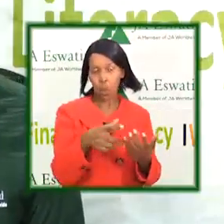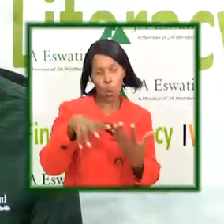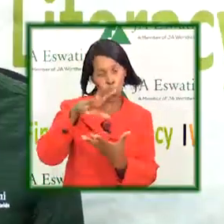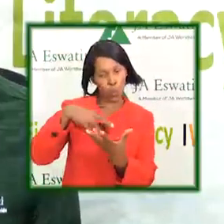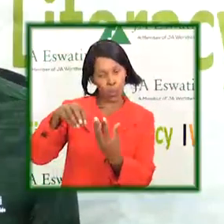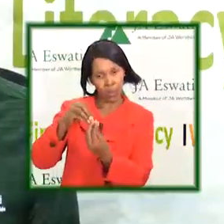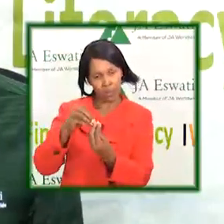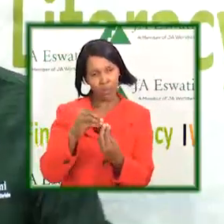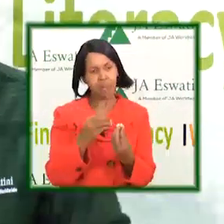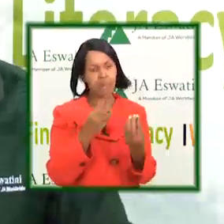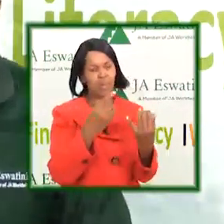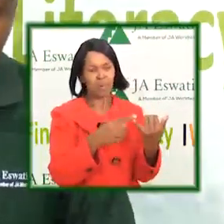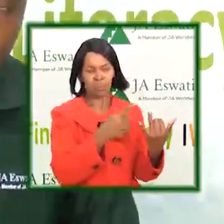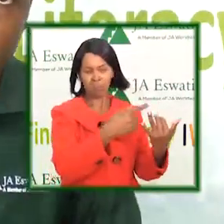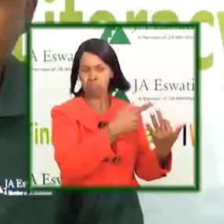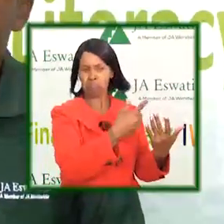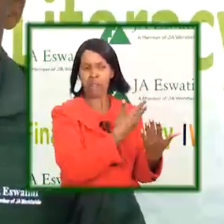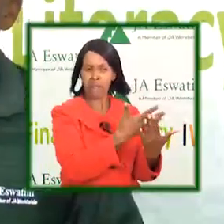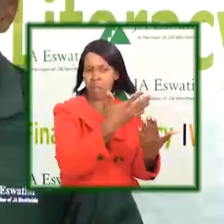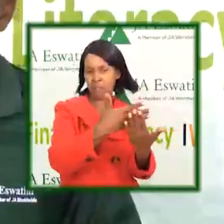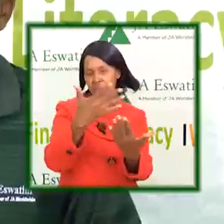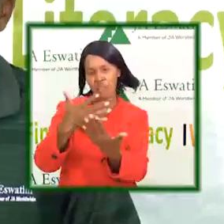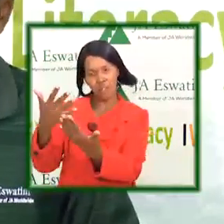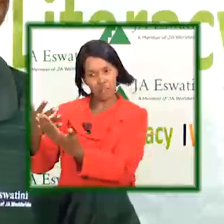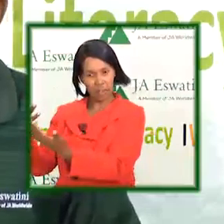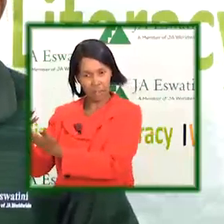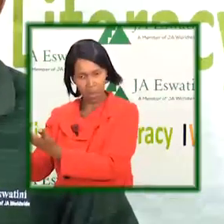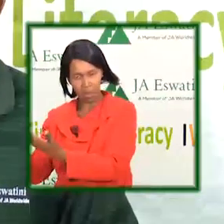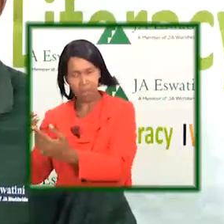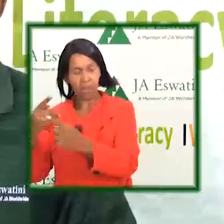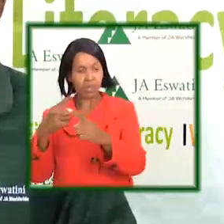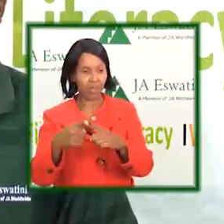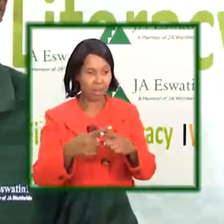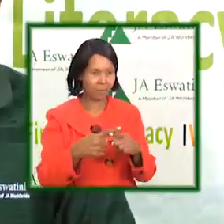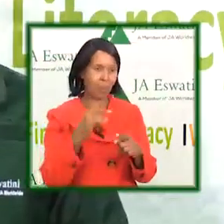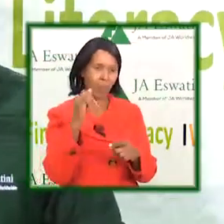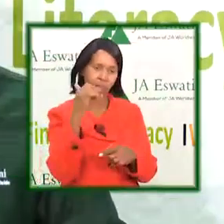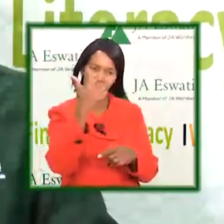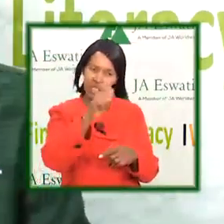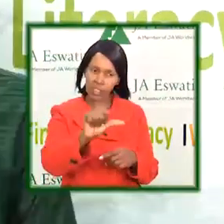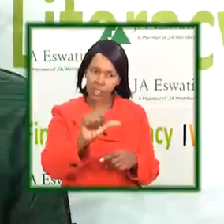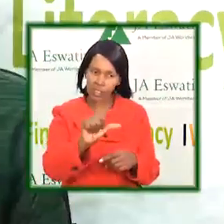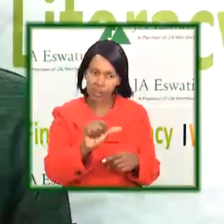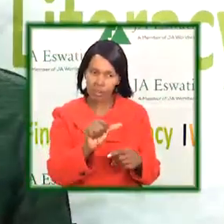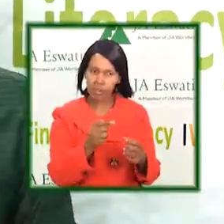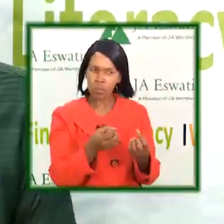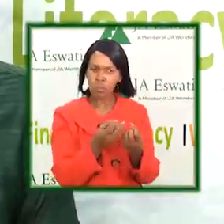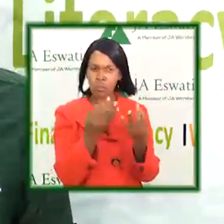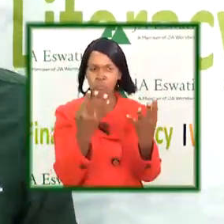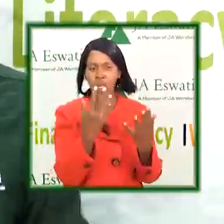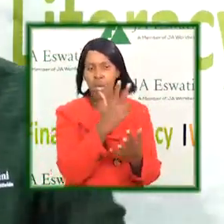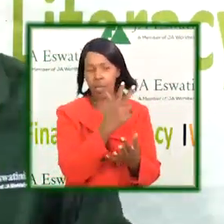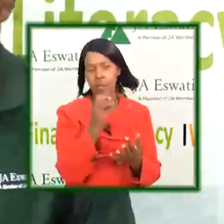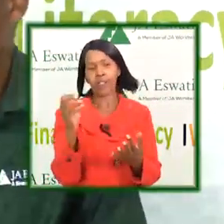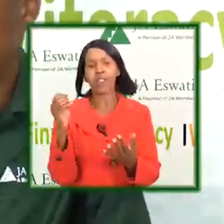of the share is 5 emalangeni, if you say 160 times 5 emalangeni, you are going to get about 800 emalangeni. And then you